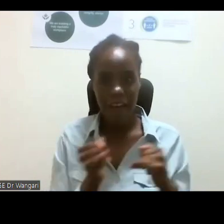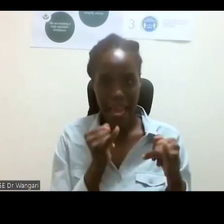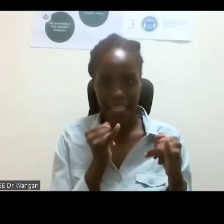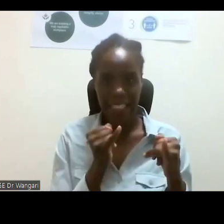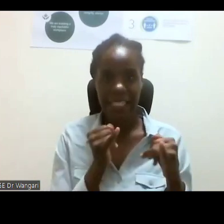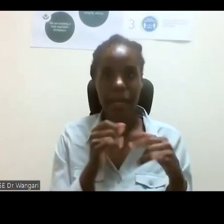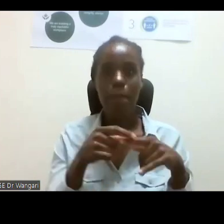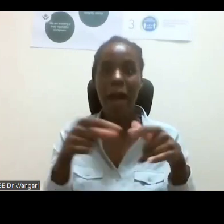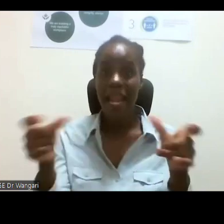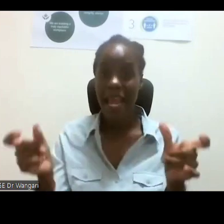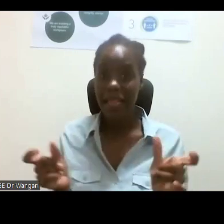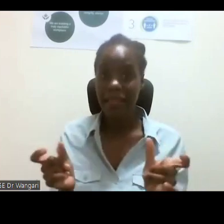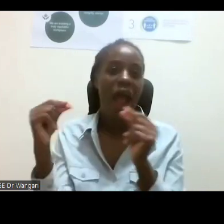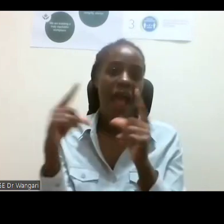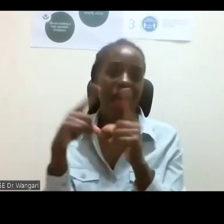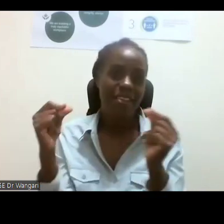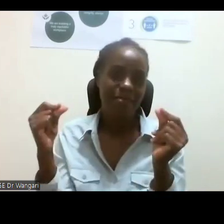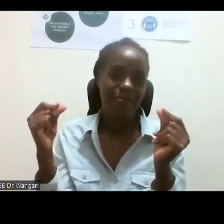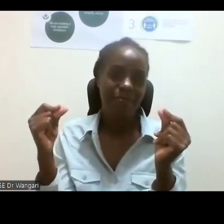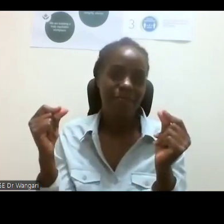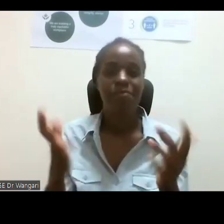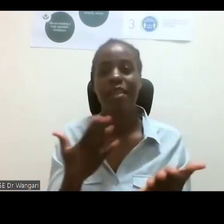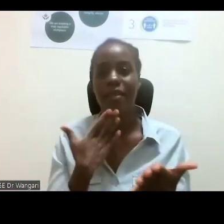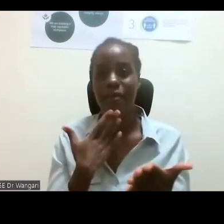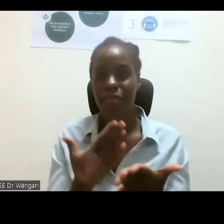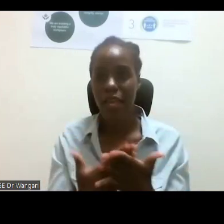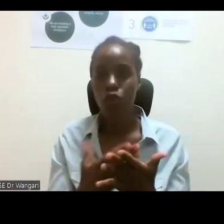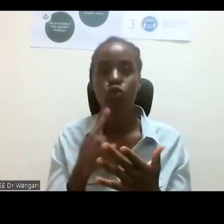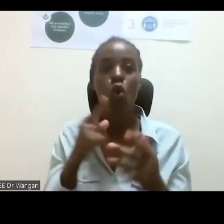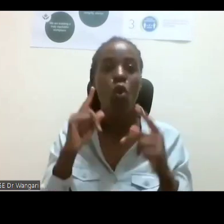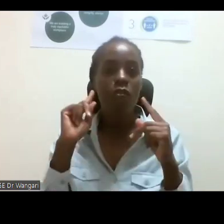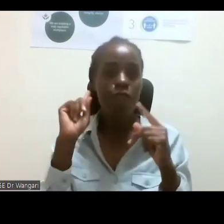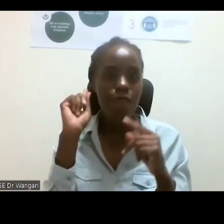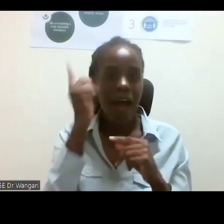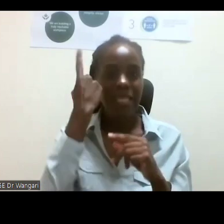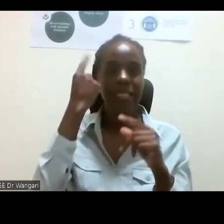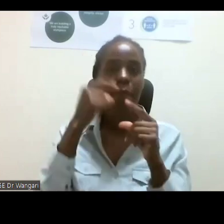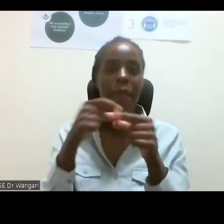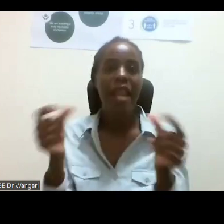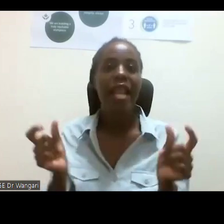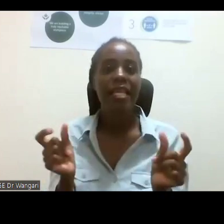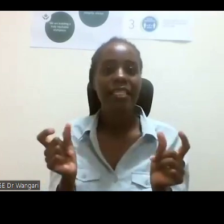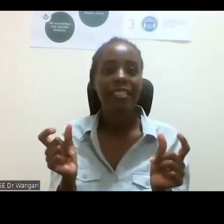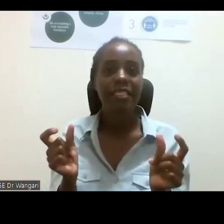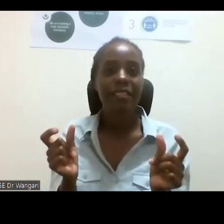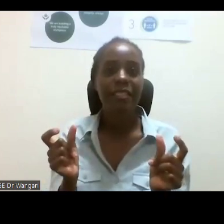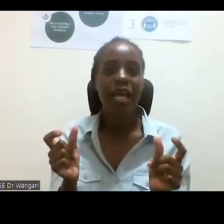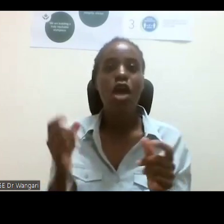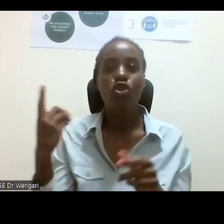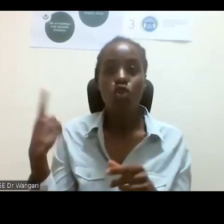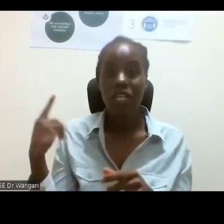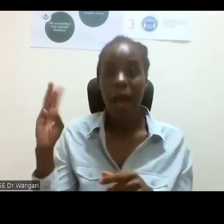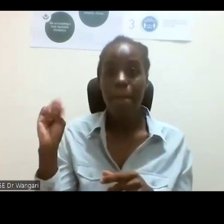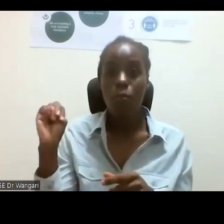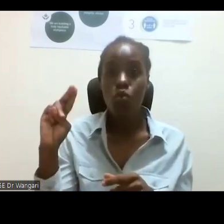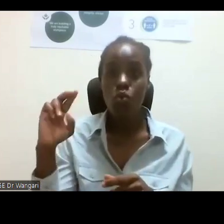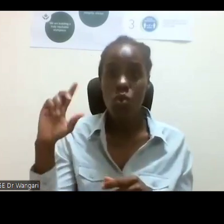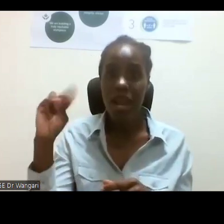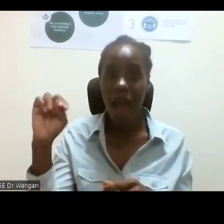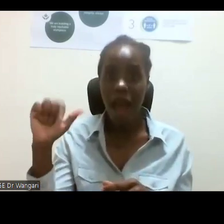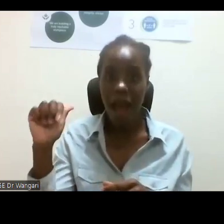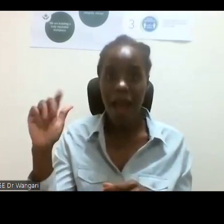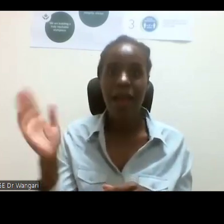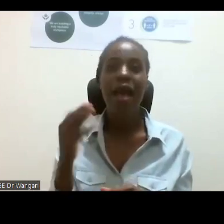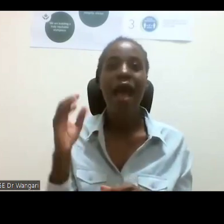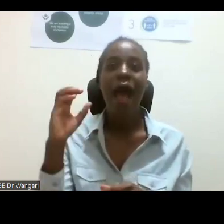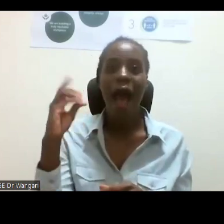get into our panel discussions. So our first panelist is Dr. Mona Abdullahi, who serves in